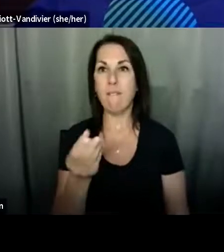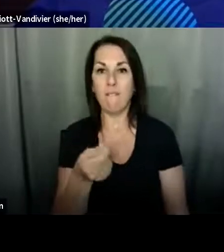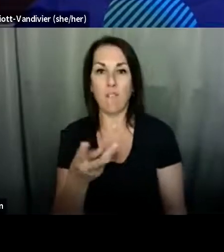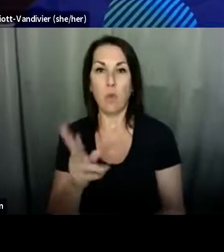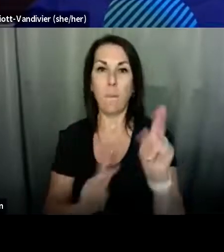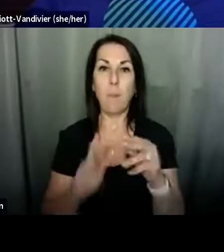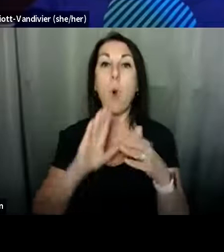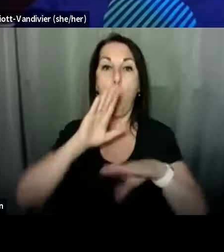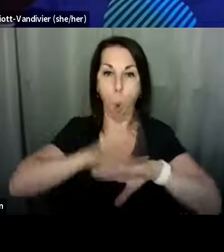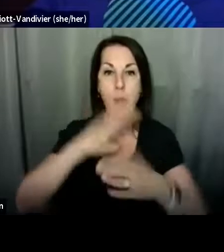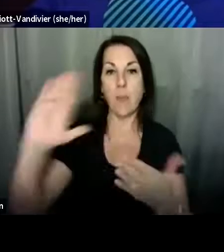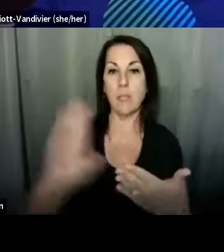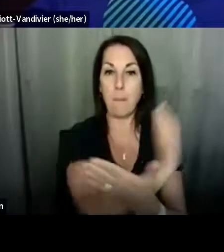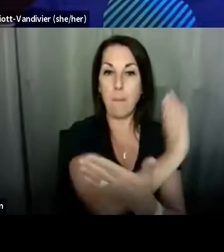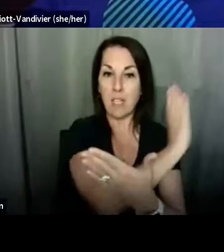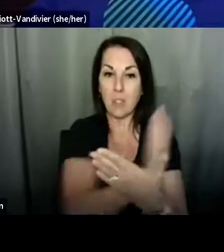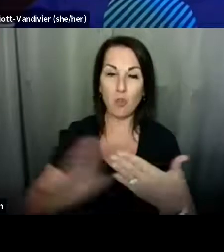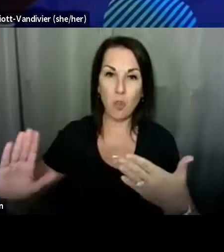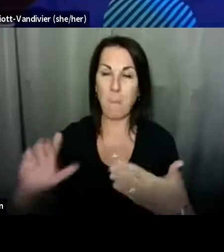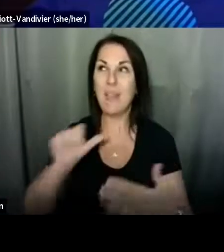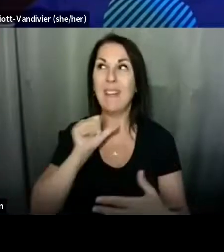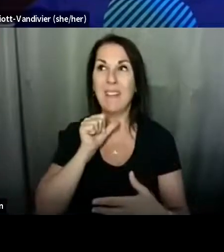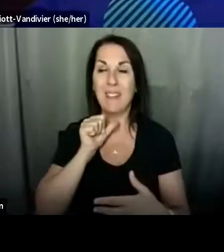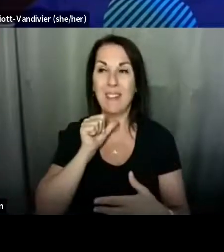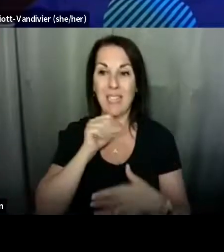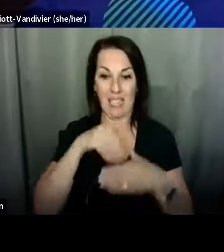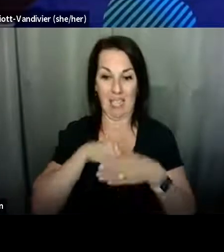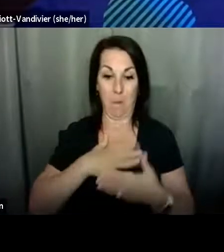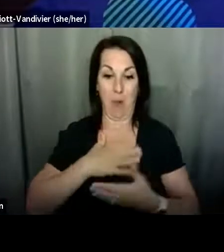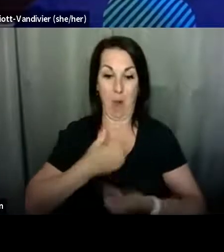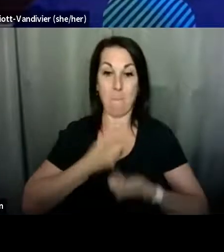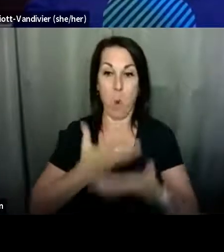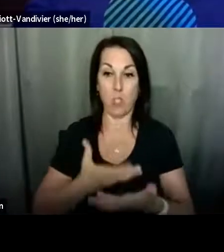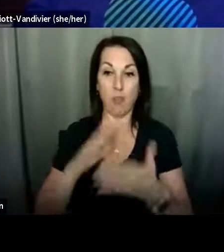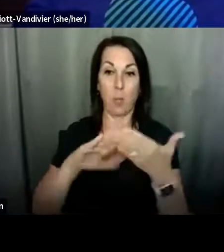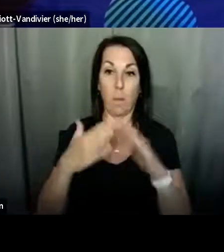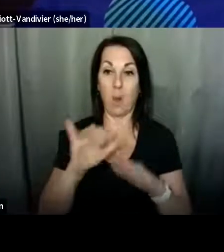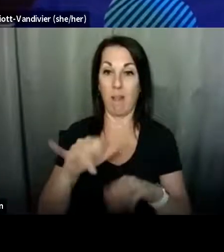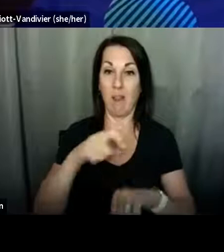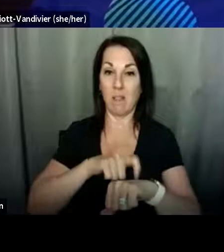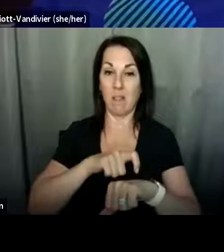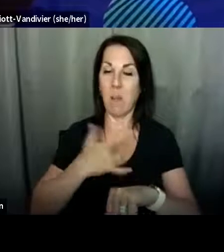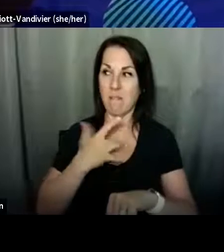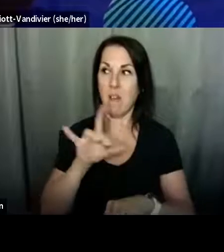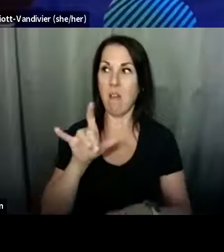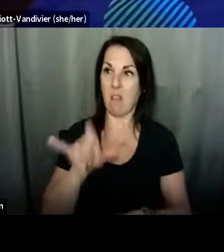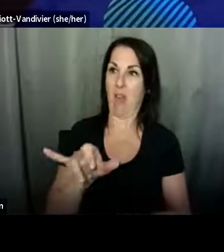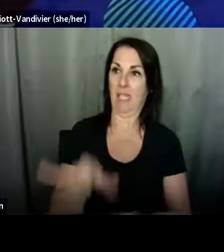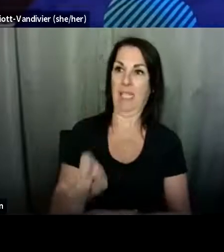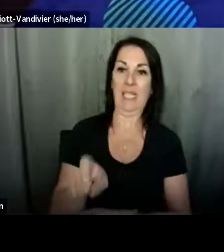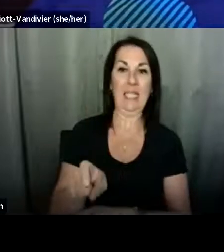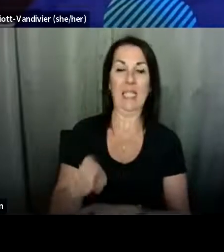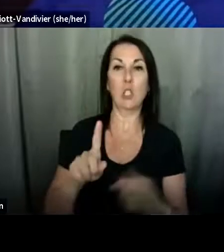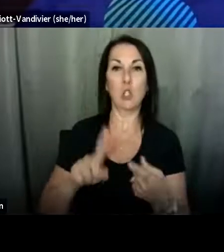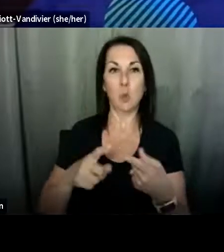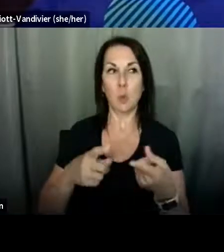on the spectrum that was even in like my poetry community at the time. So I felt kind of a need to